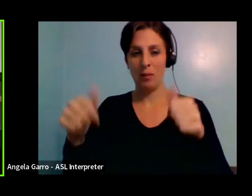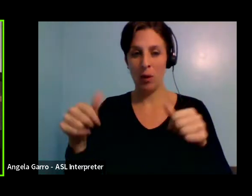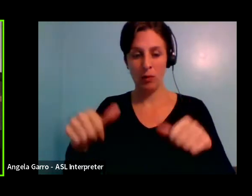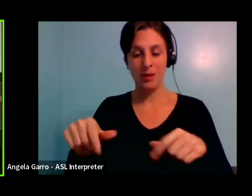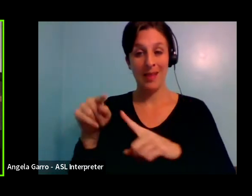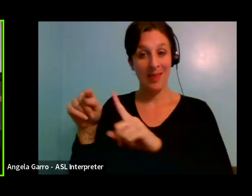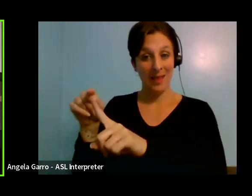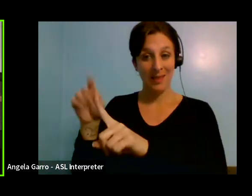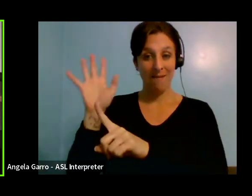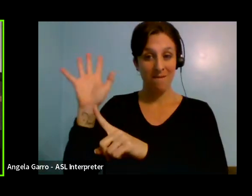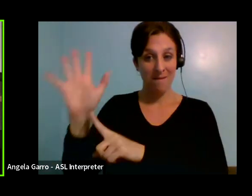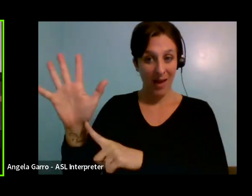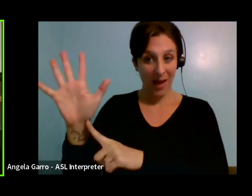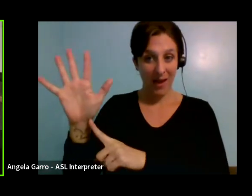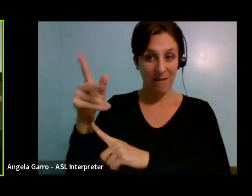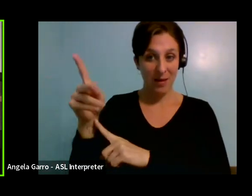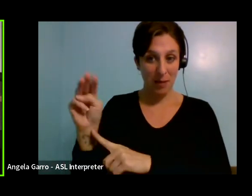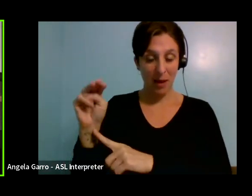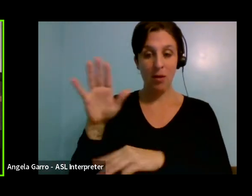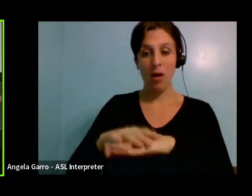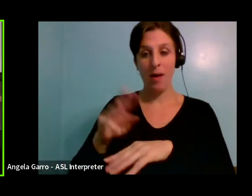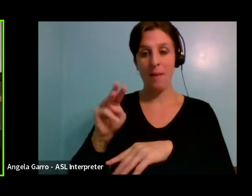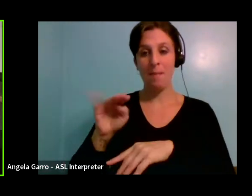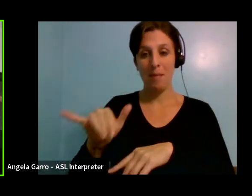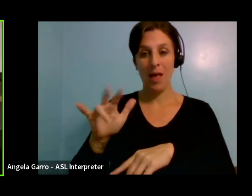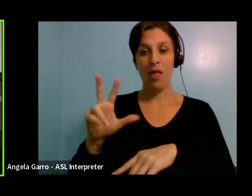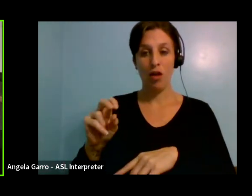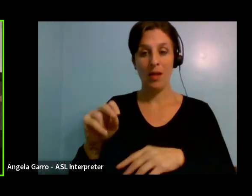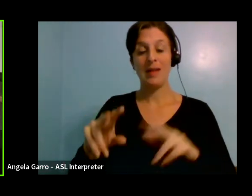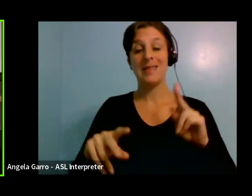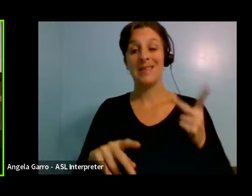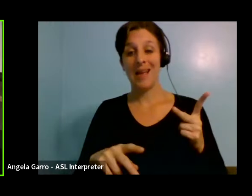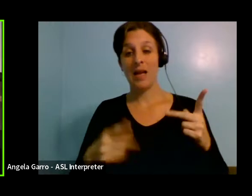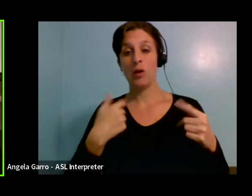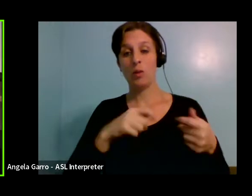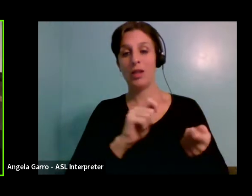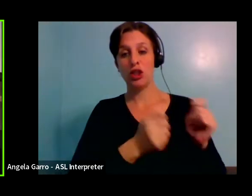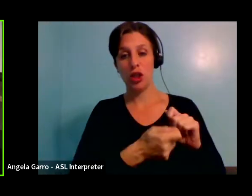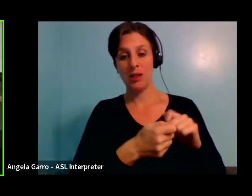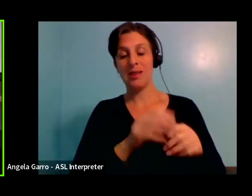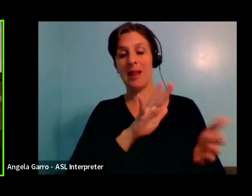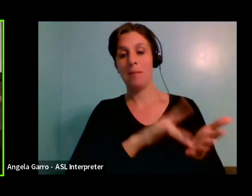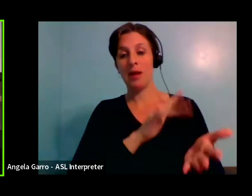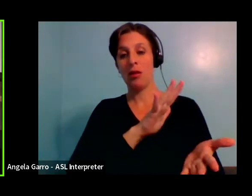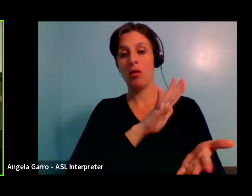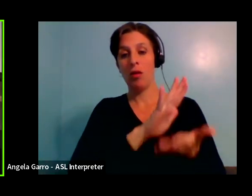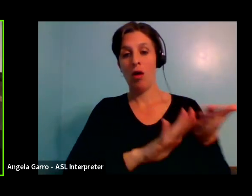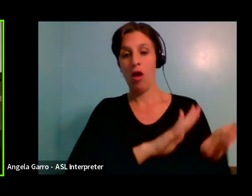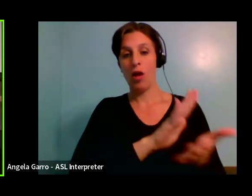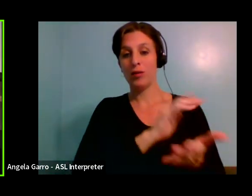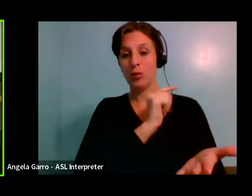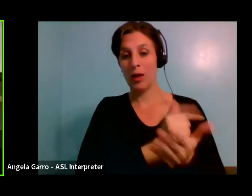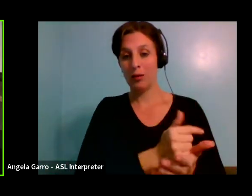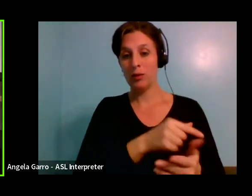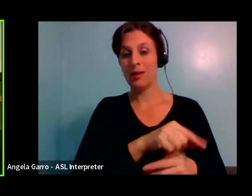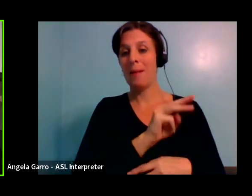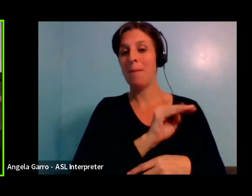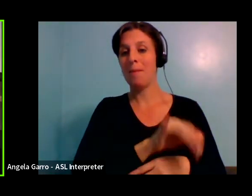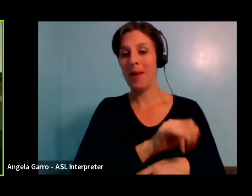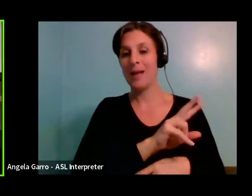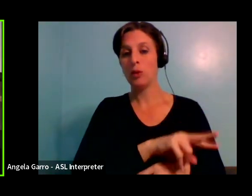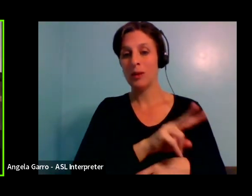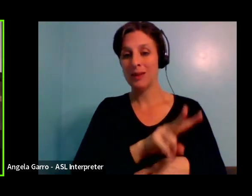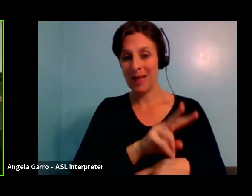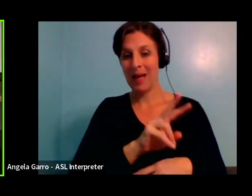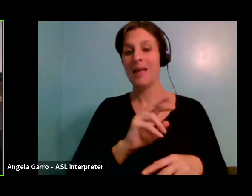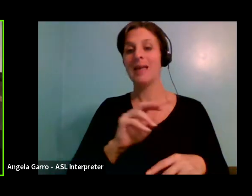at 5 p.m. on May 30th. And then secondly, we adjusted the middle college graduation. That's on May 22nd